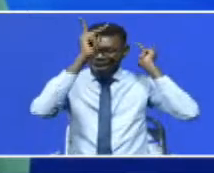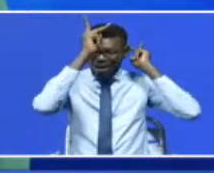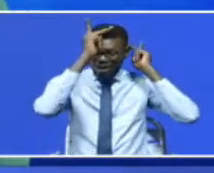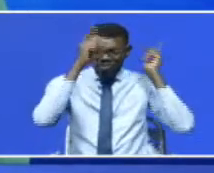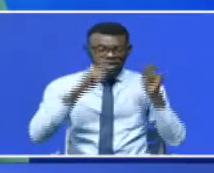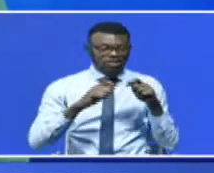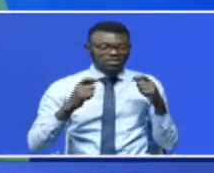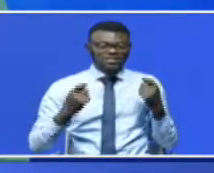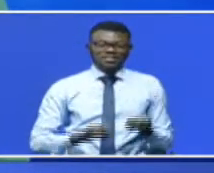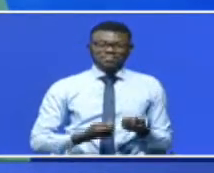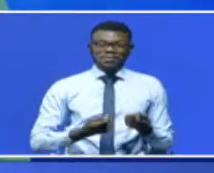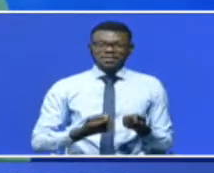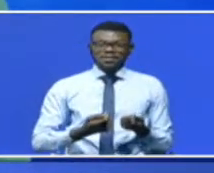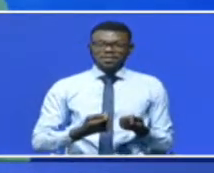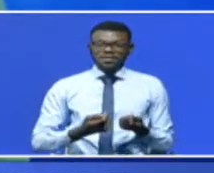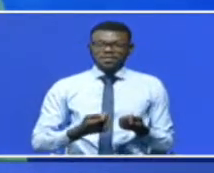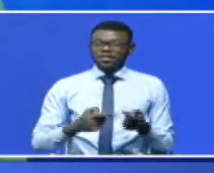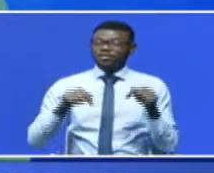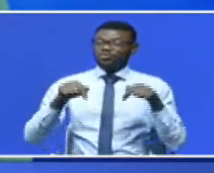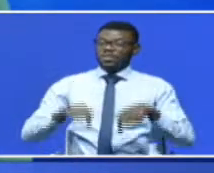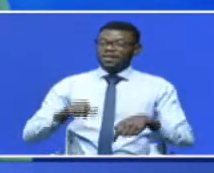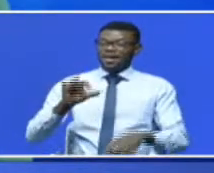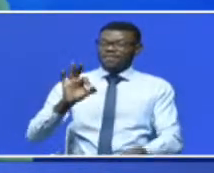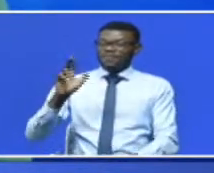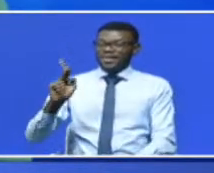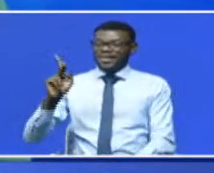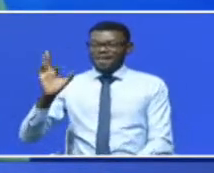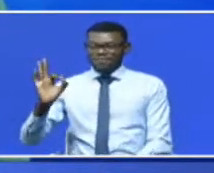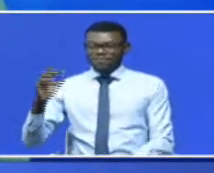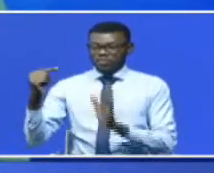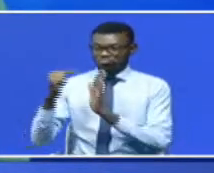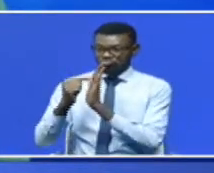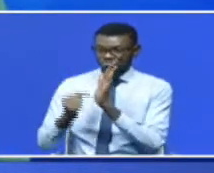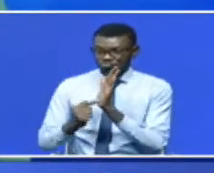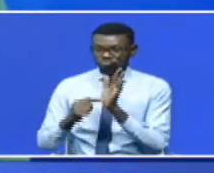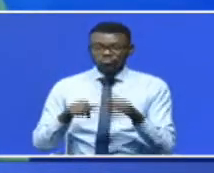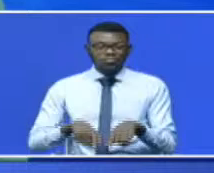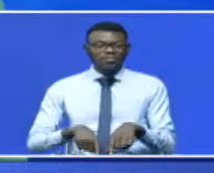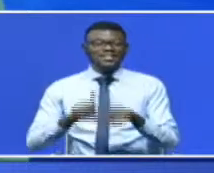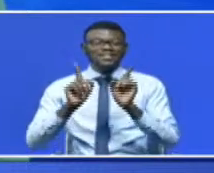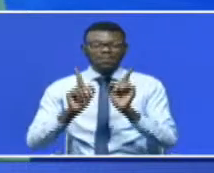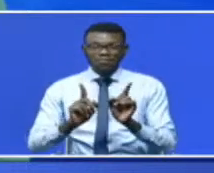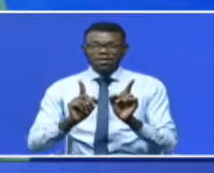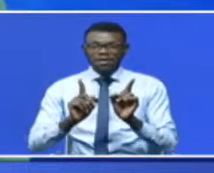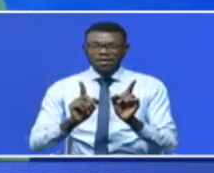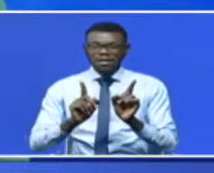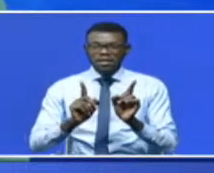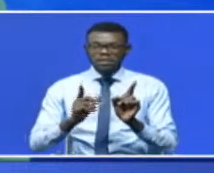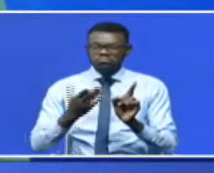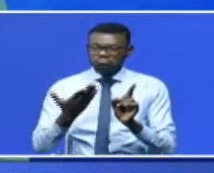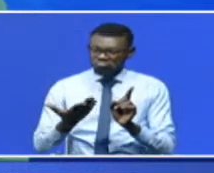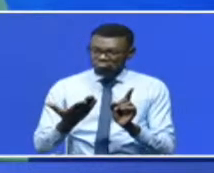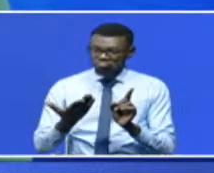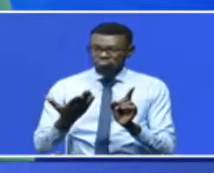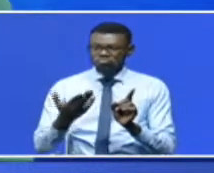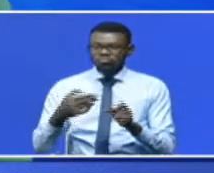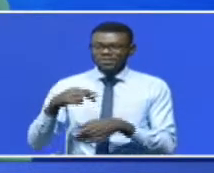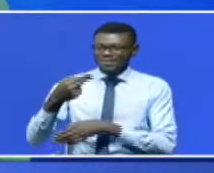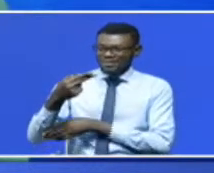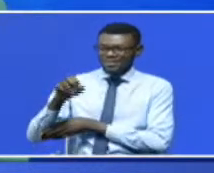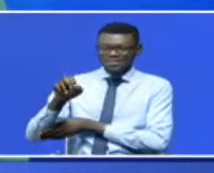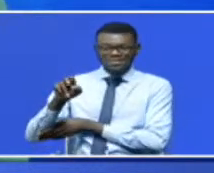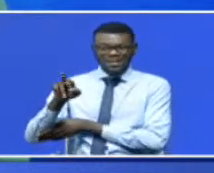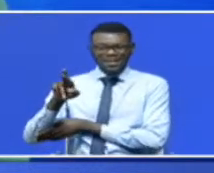in the Football Kenya Federation Premier League. The tactician, who's also pleased with the youngster Henry Major,